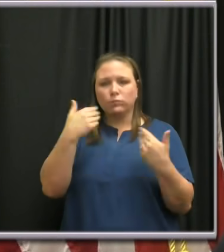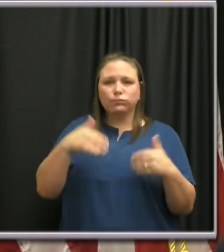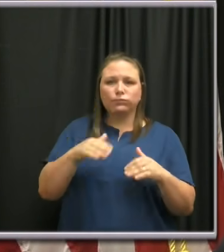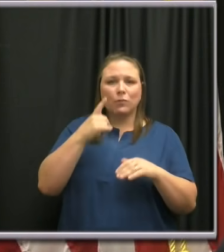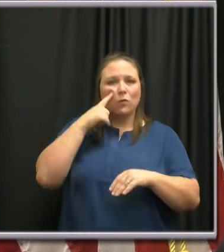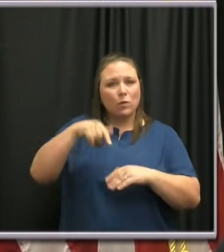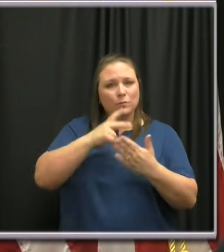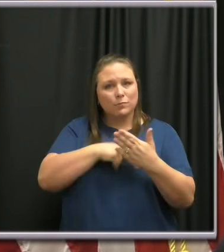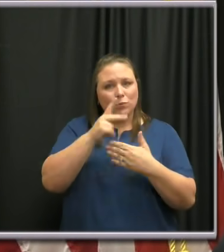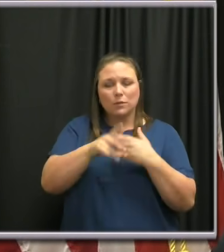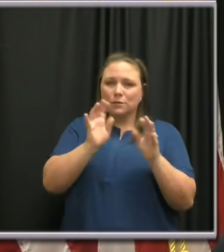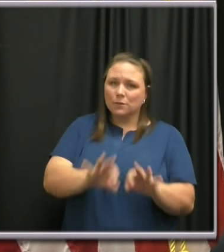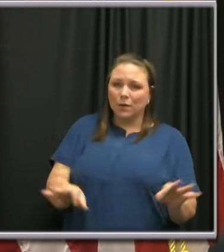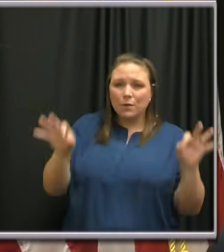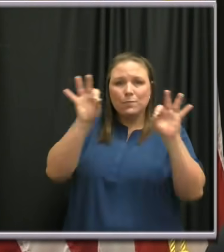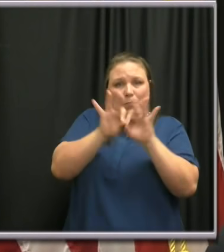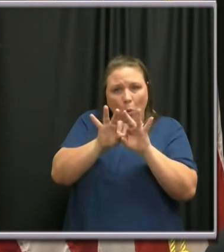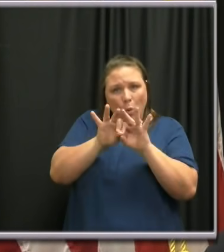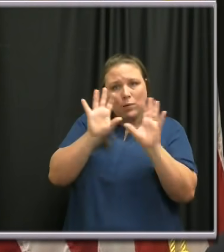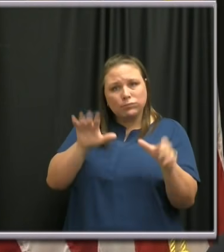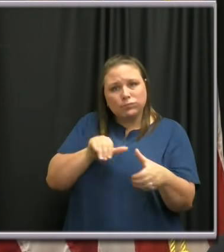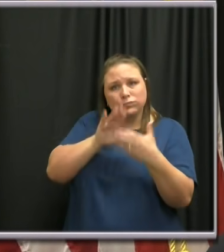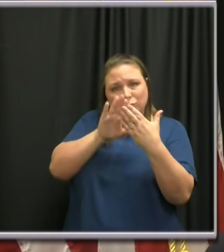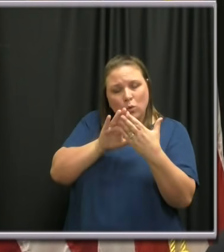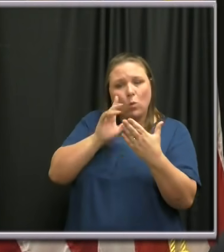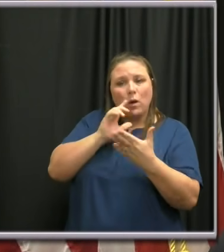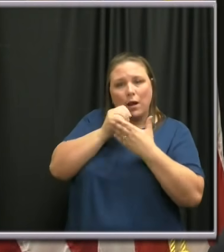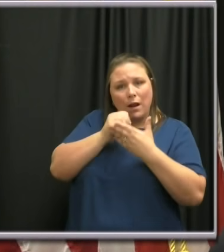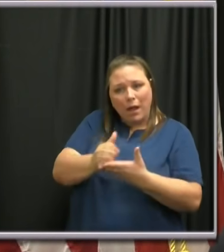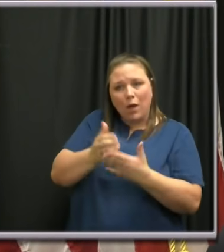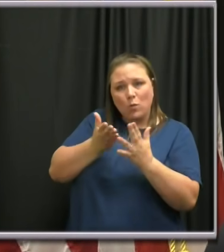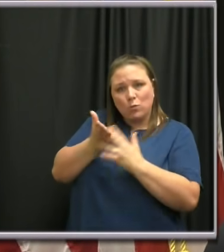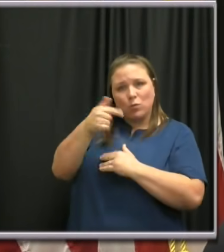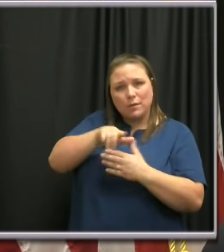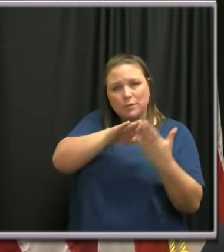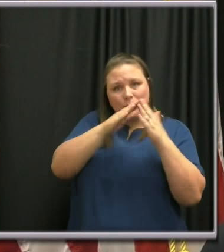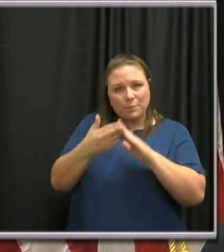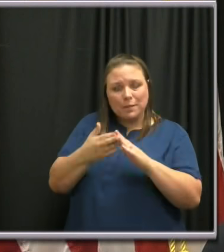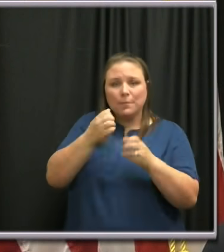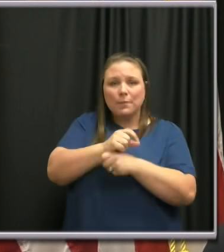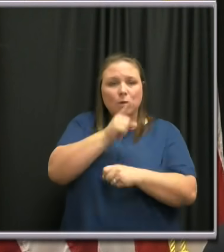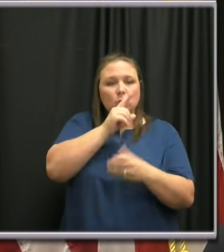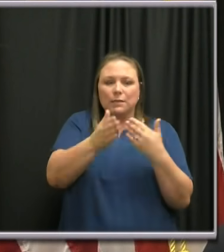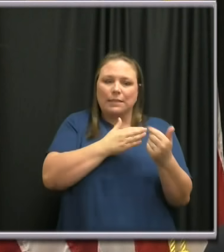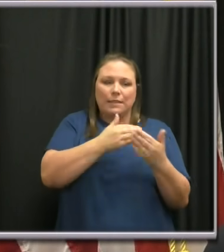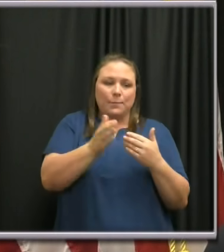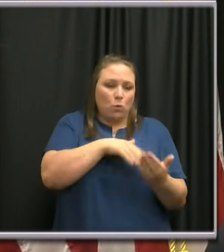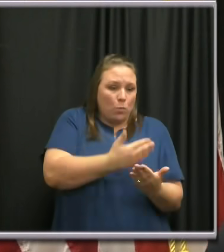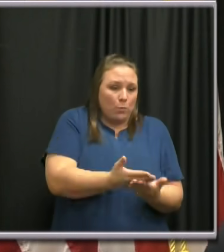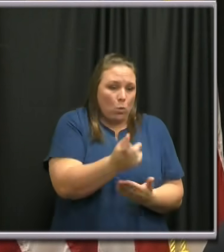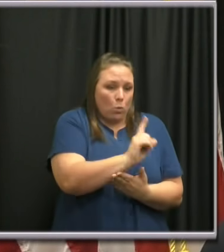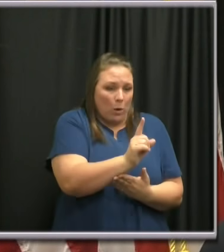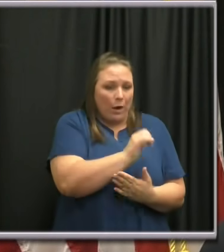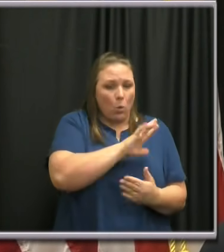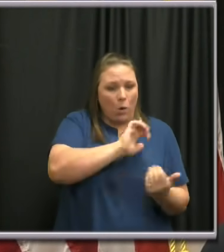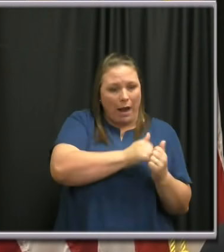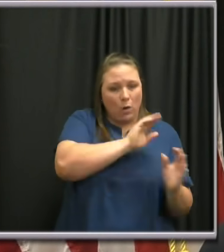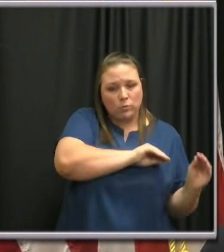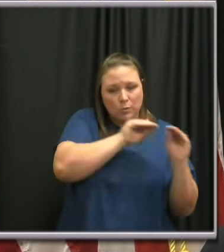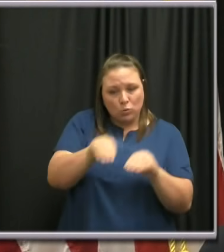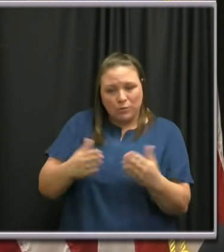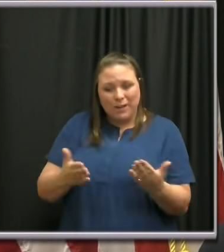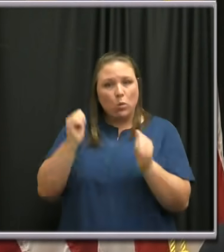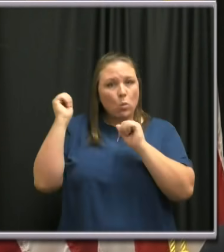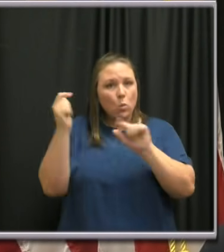important intervention will be connected to the broader efforts in the community to make sure that no matter where we're from or how we got here, that we all